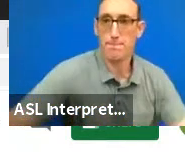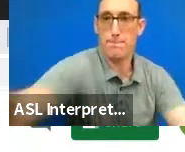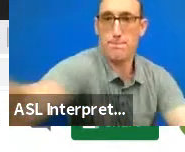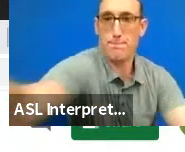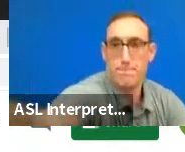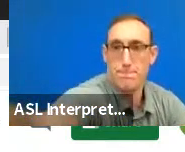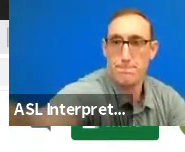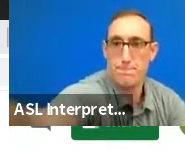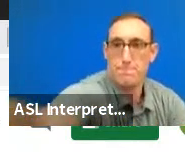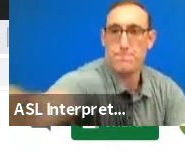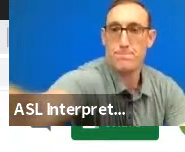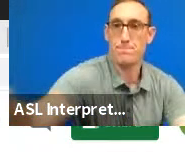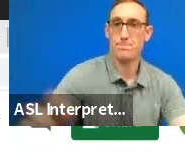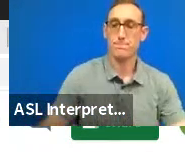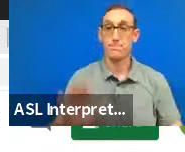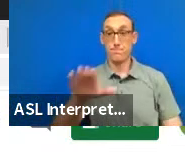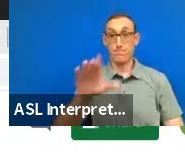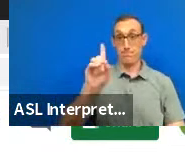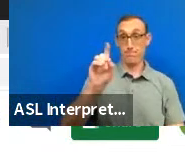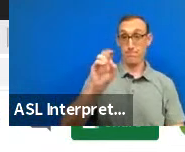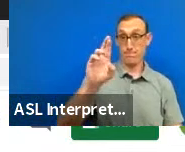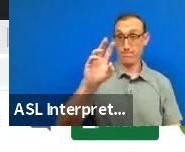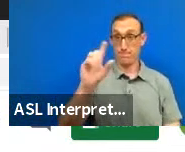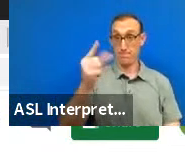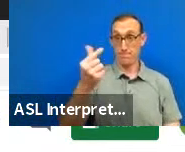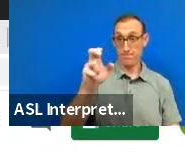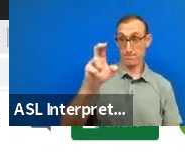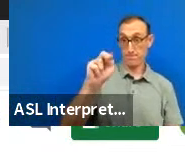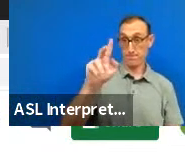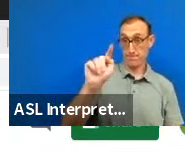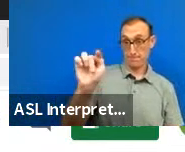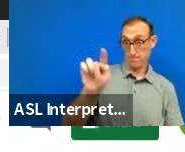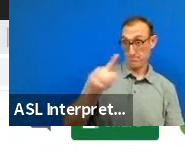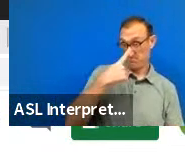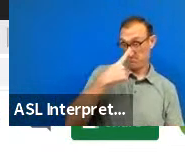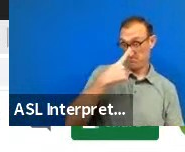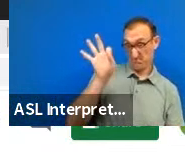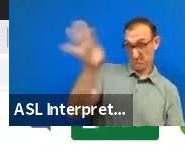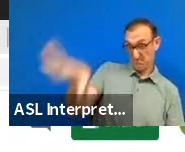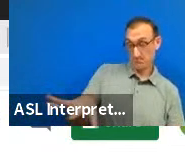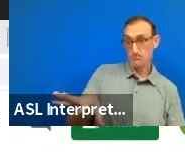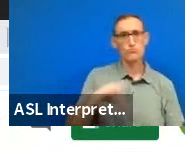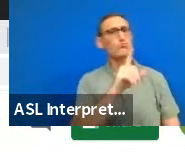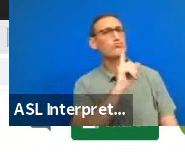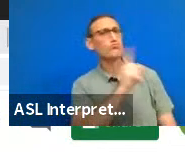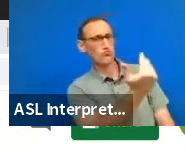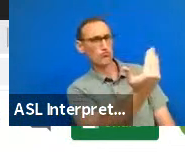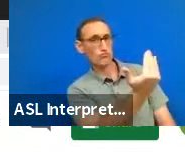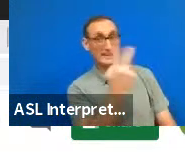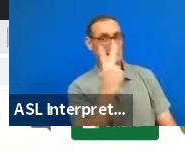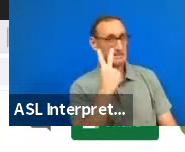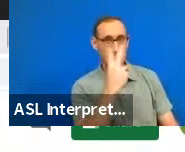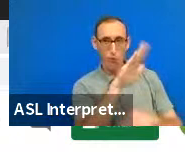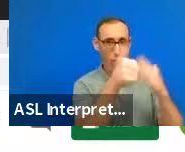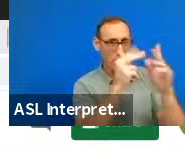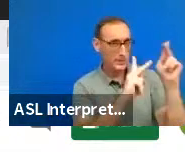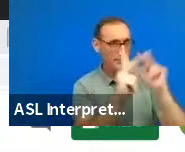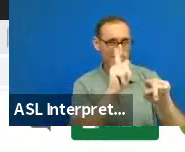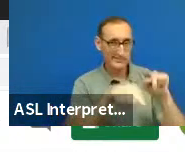Dr. Gant, can I say something? Sure. Yeah, and I can't see everyone in my view. I can only see a few people.